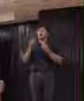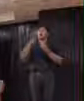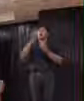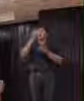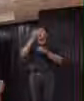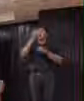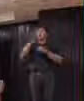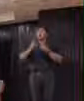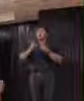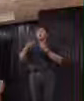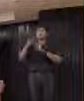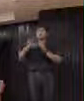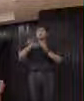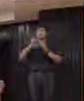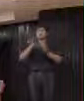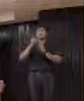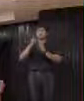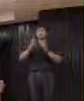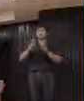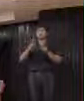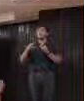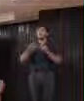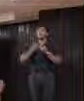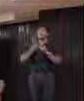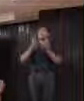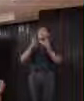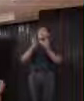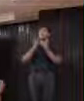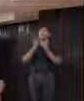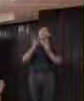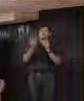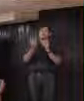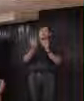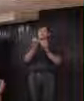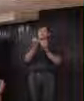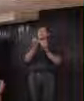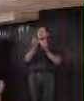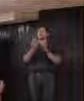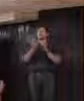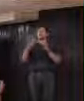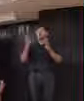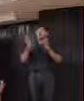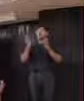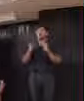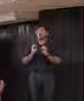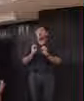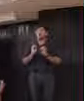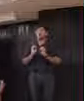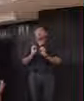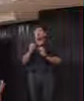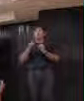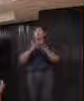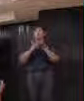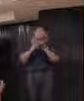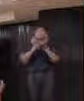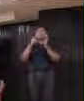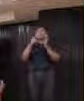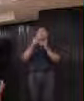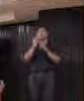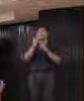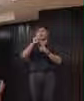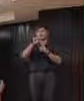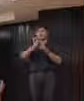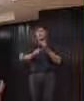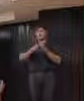representation as a result of that permanent resident notification was very, very meager. So Mridu, just one last question to